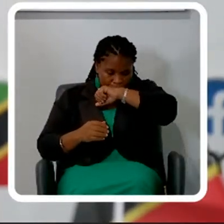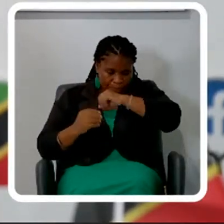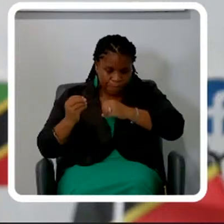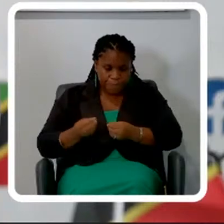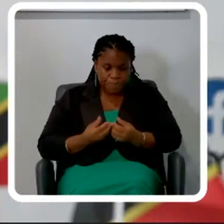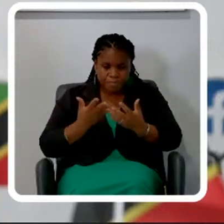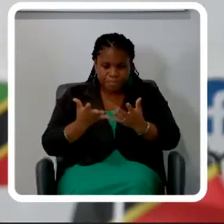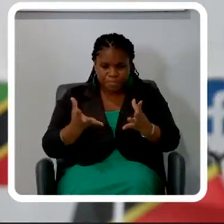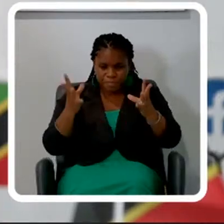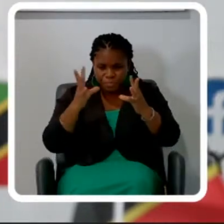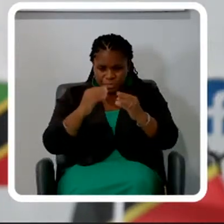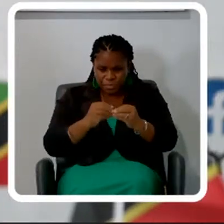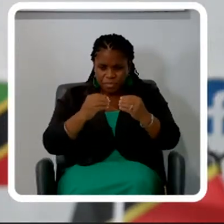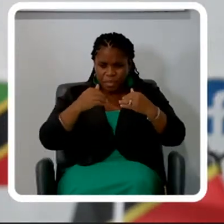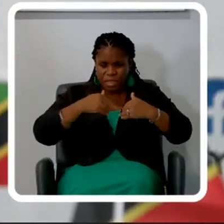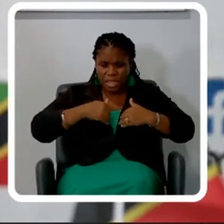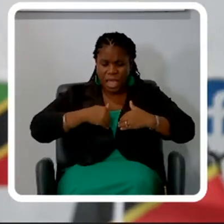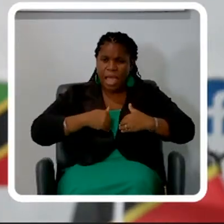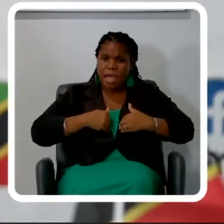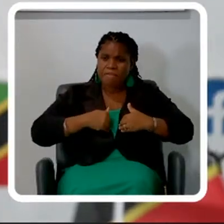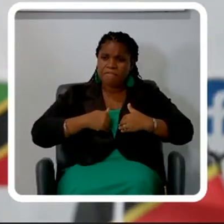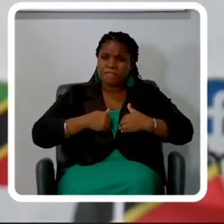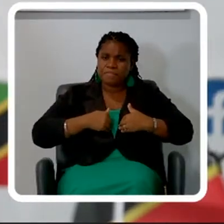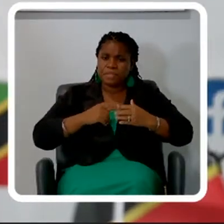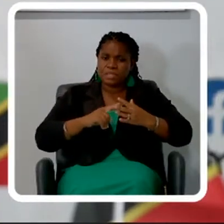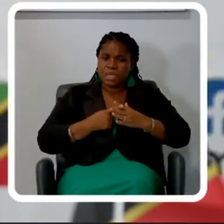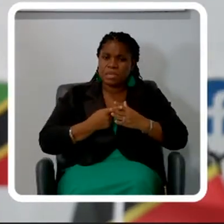over of endoscopic and